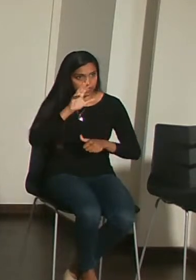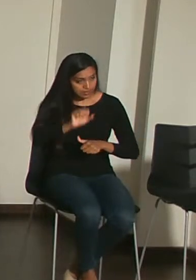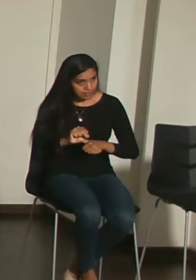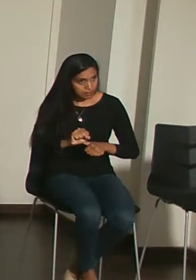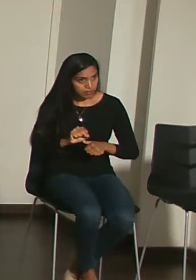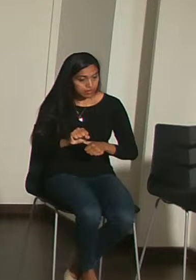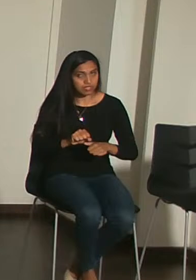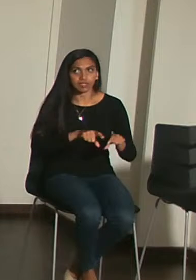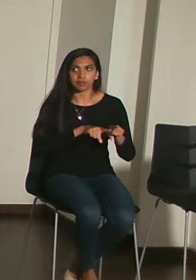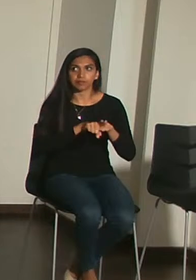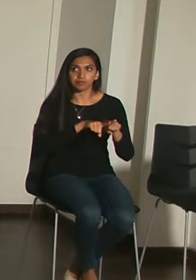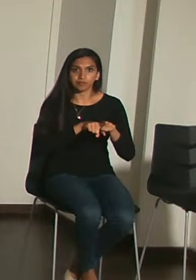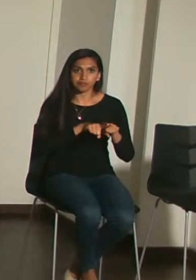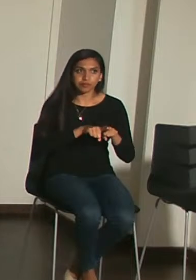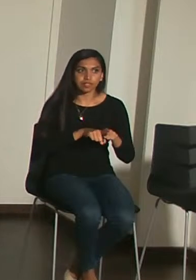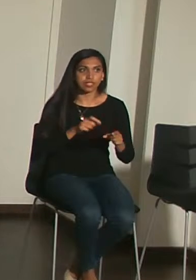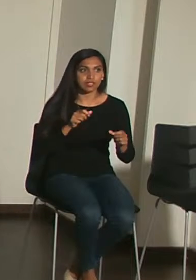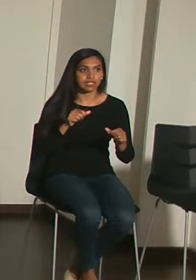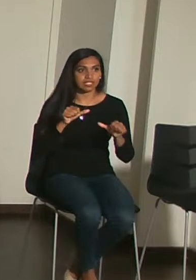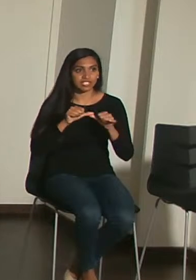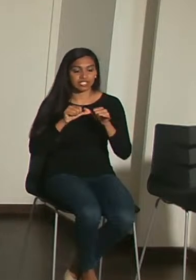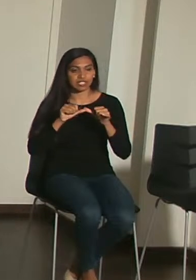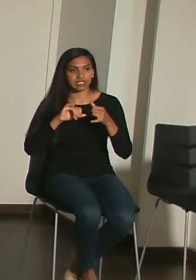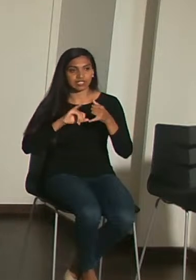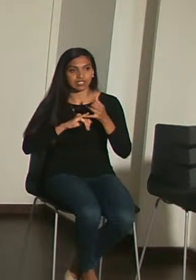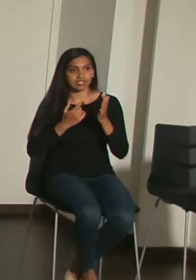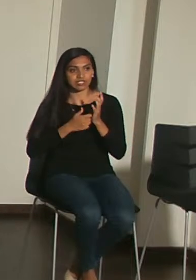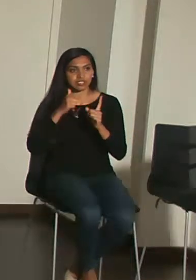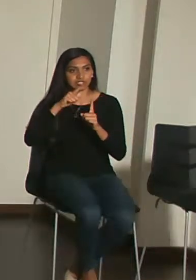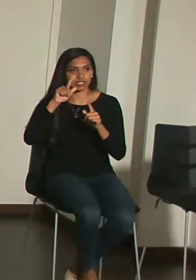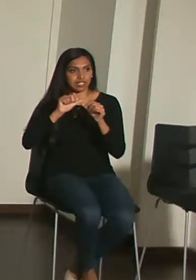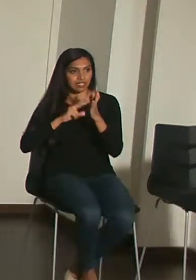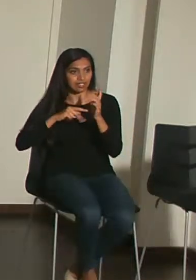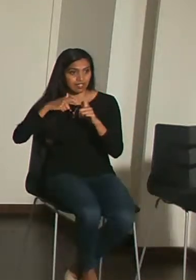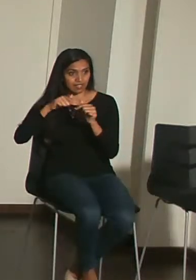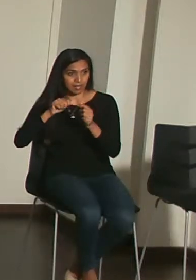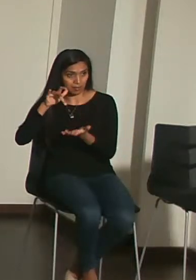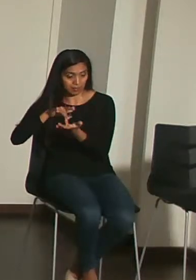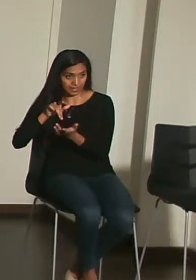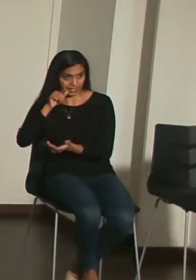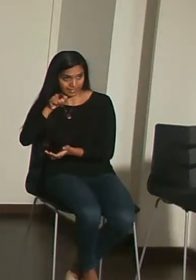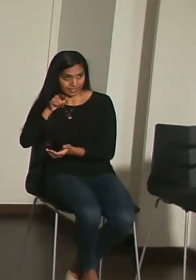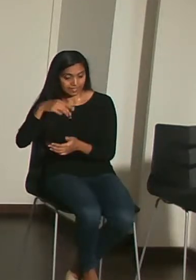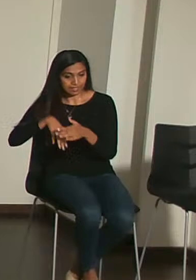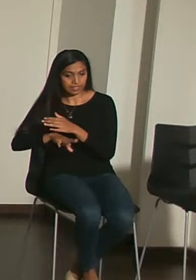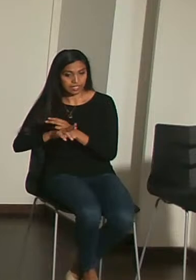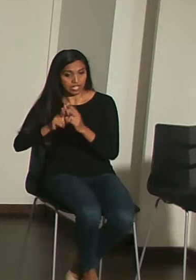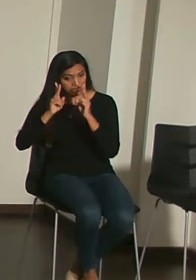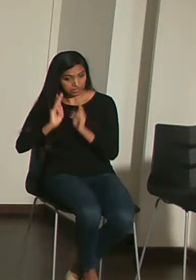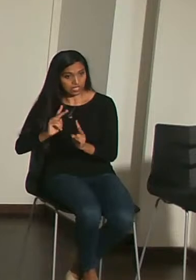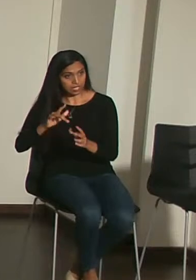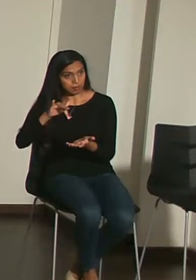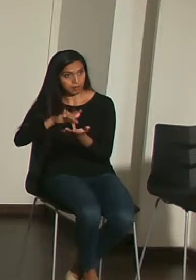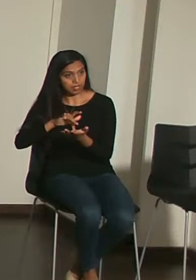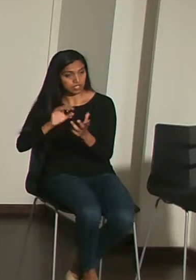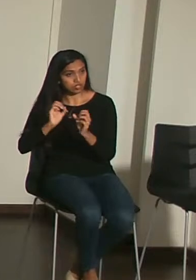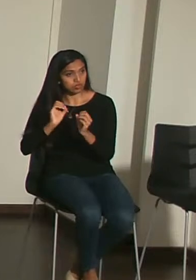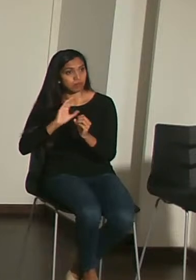have a, MMC Sri Lanka doesn't have a permanent location. So our first location was in